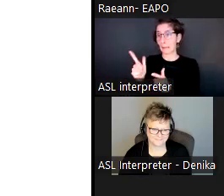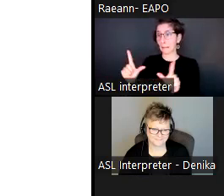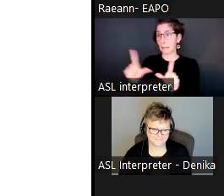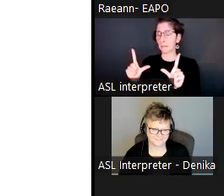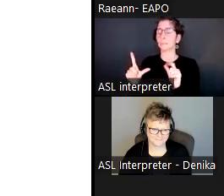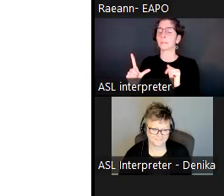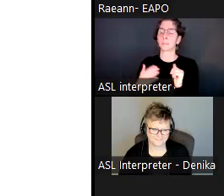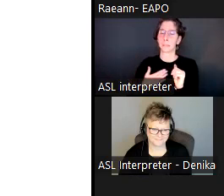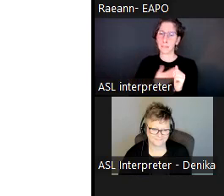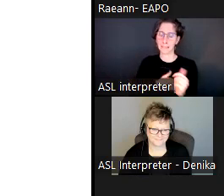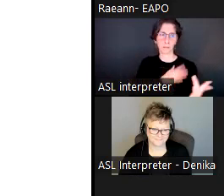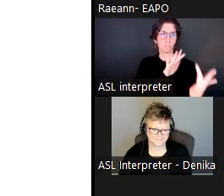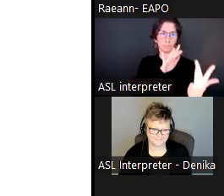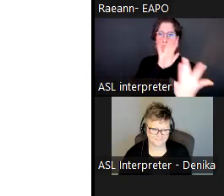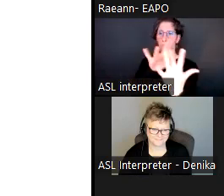has happened.